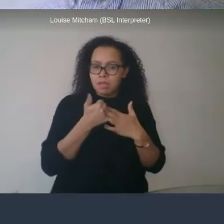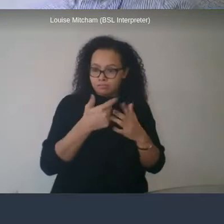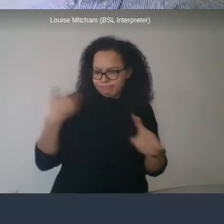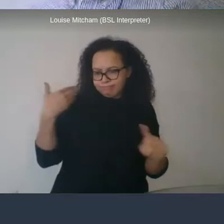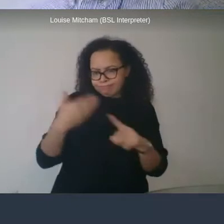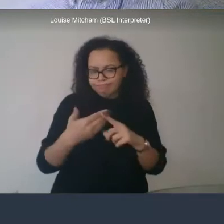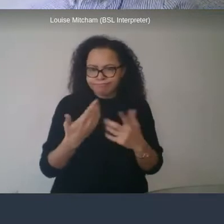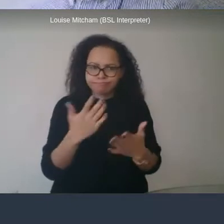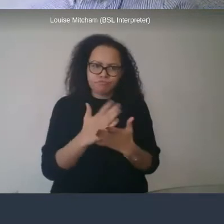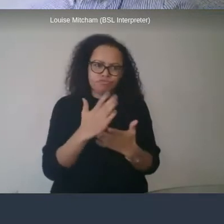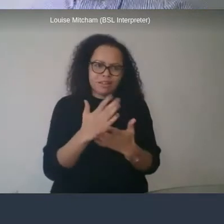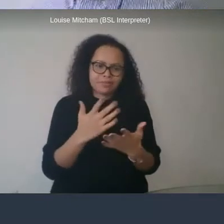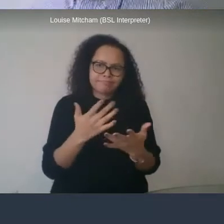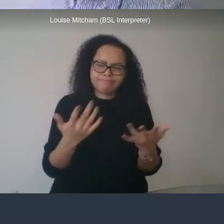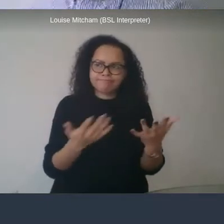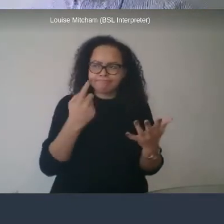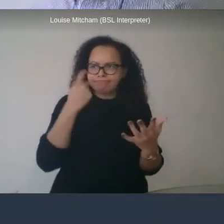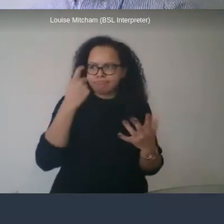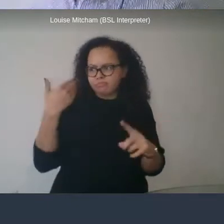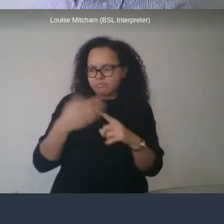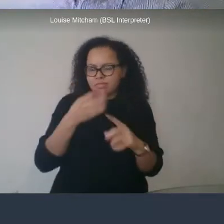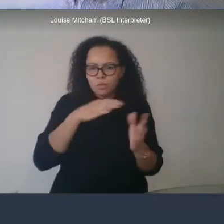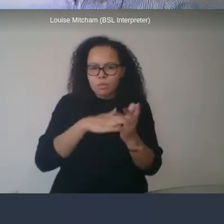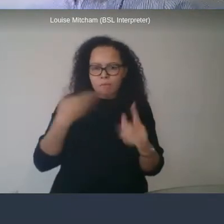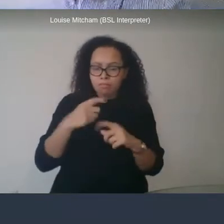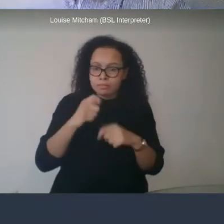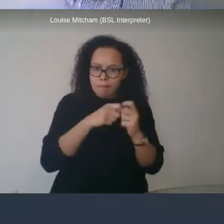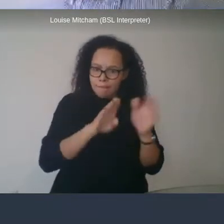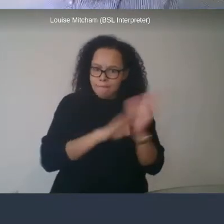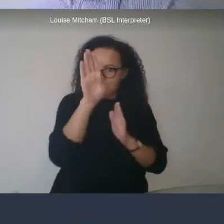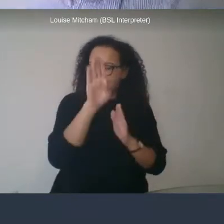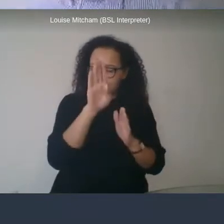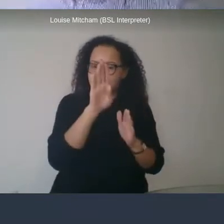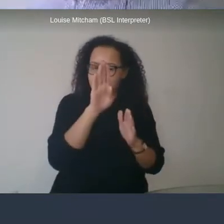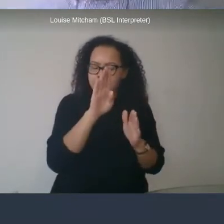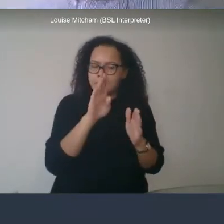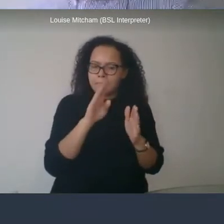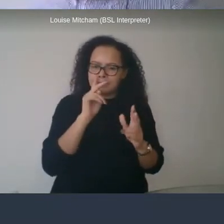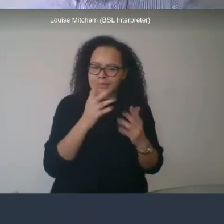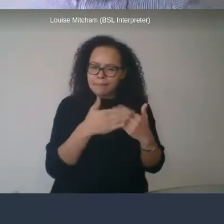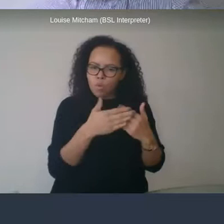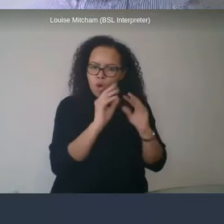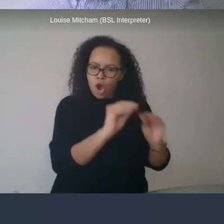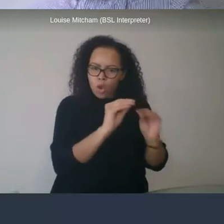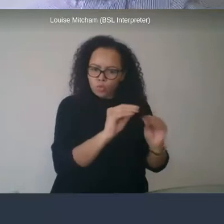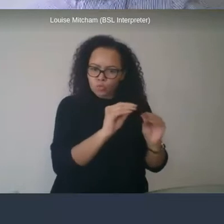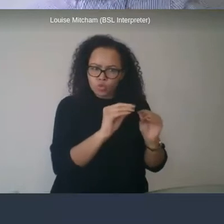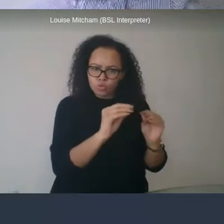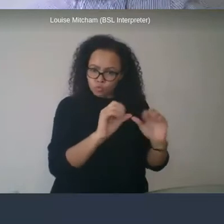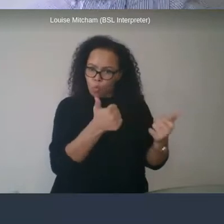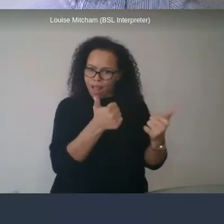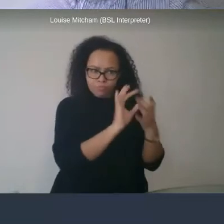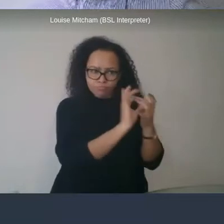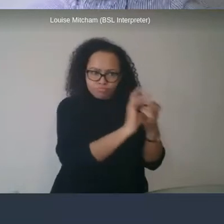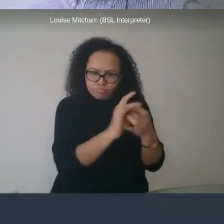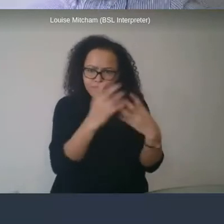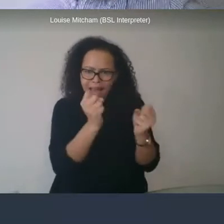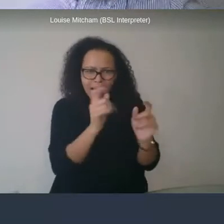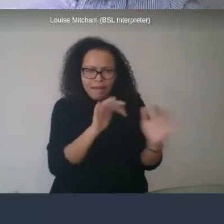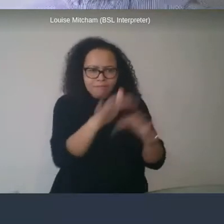past few months, and we've seen coaches really engage really, really well with what's available out